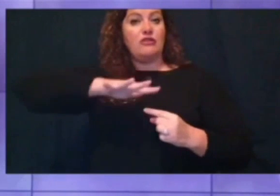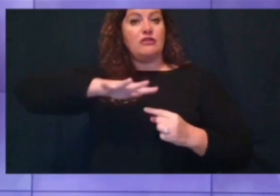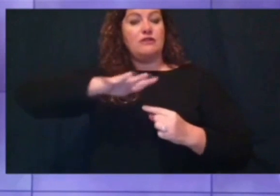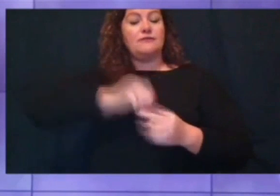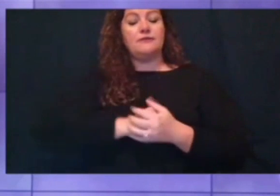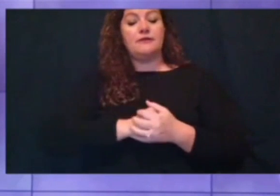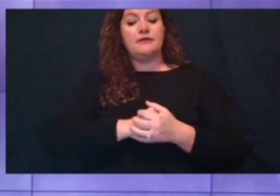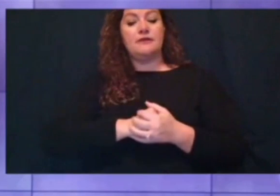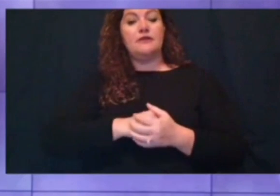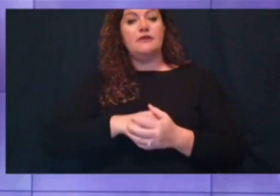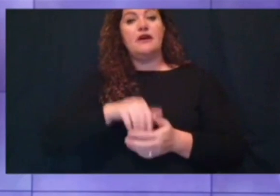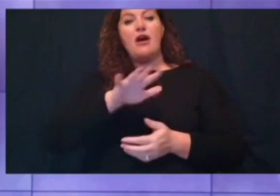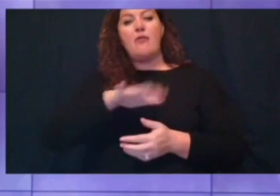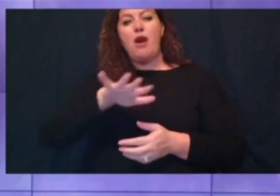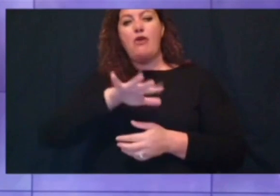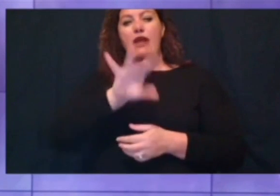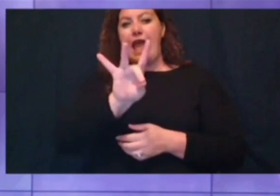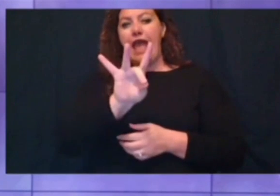approximately 8 of those